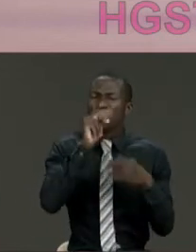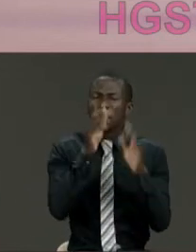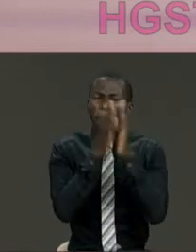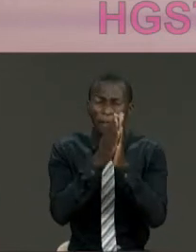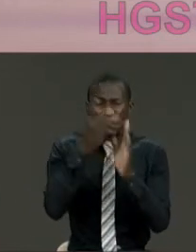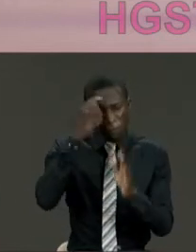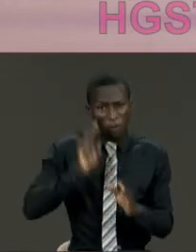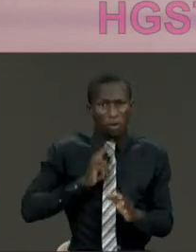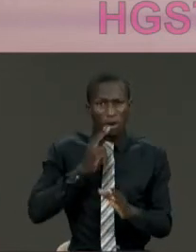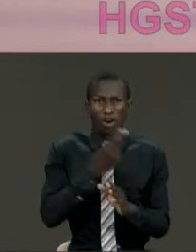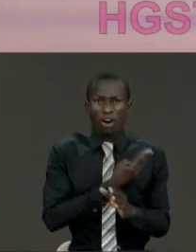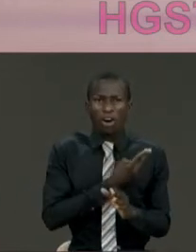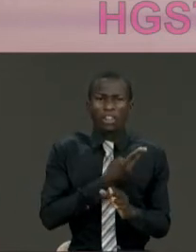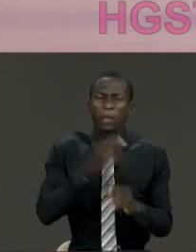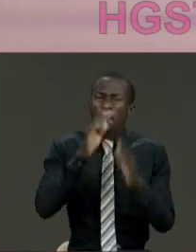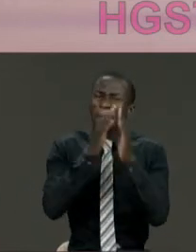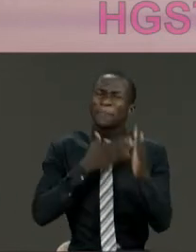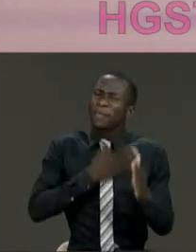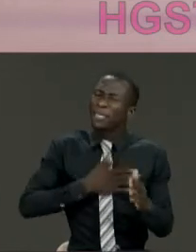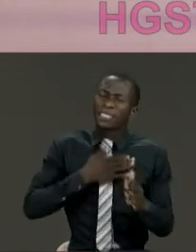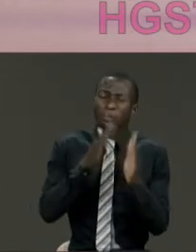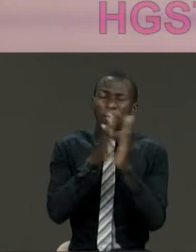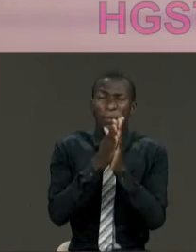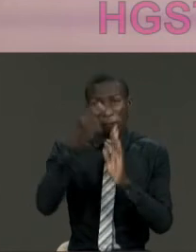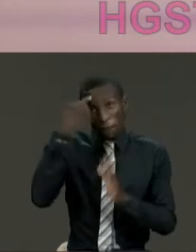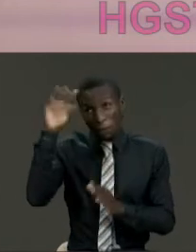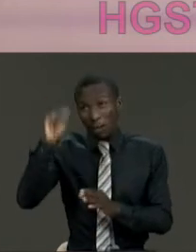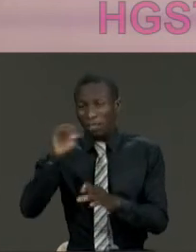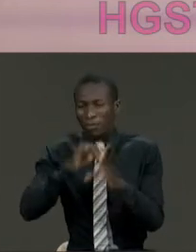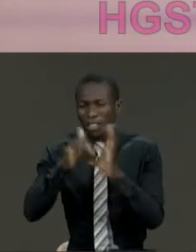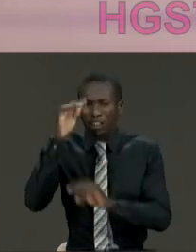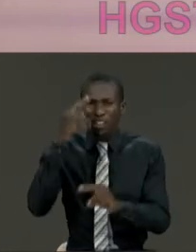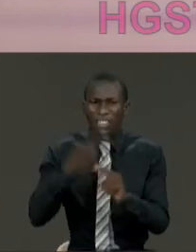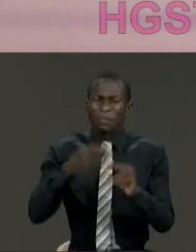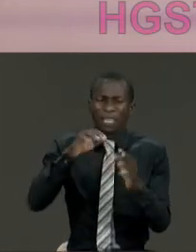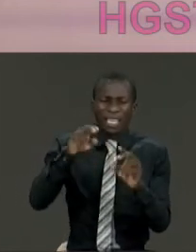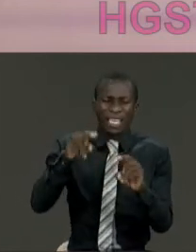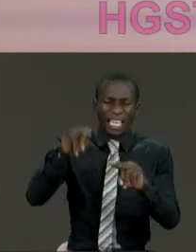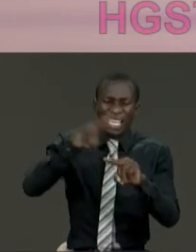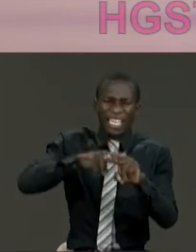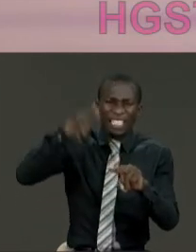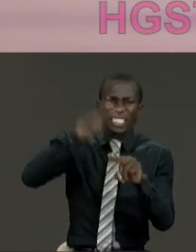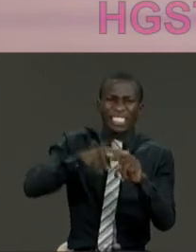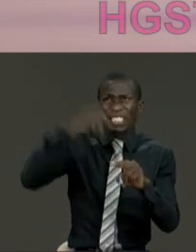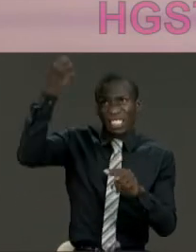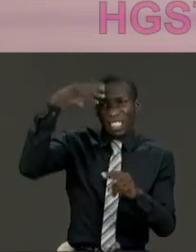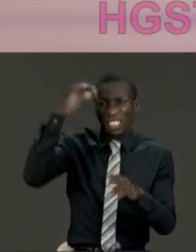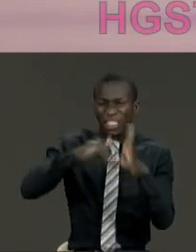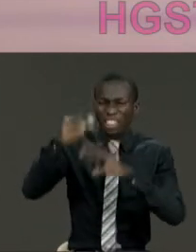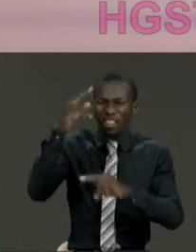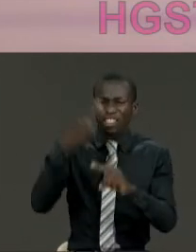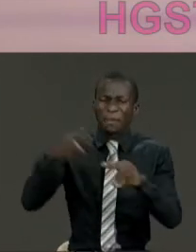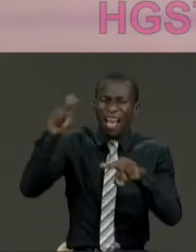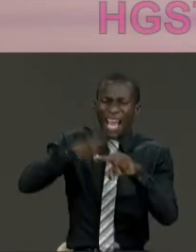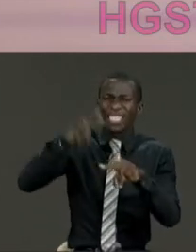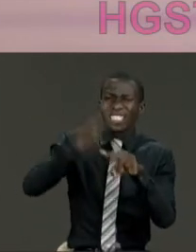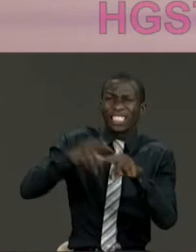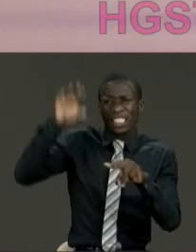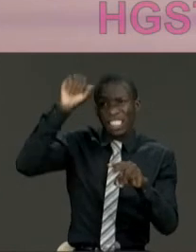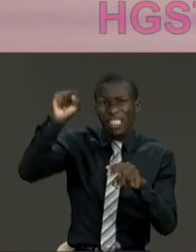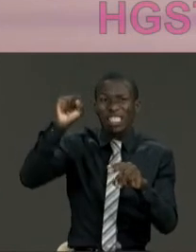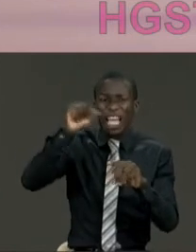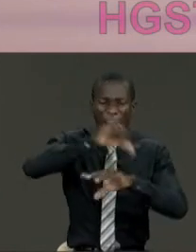time. Please pray for him in Jesus' name. Increase His grace in Jesus' name. Increase His anointing in Jesus'